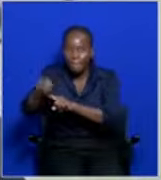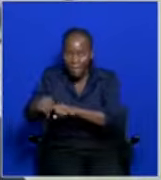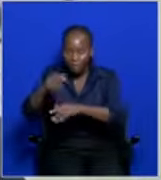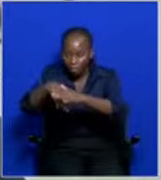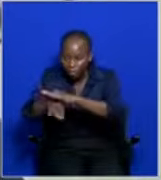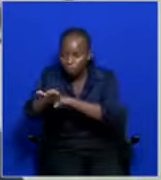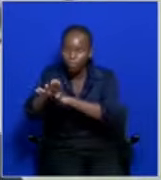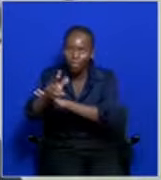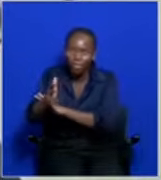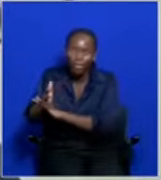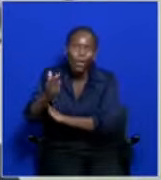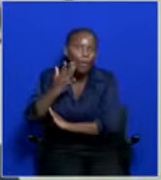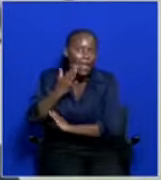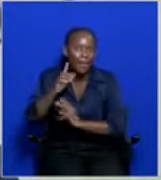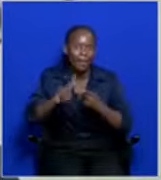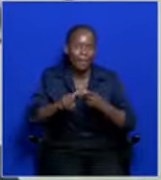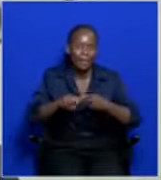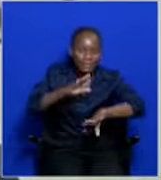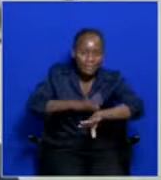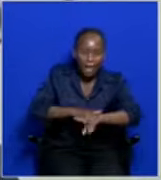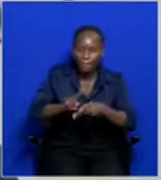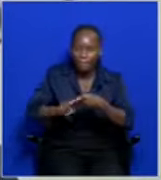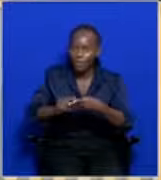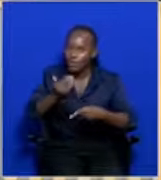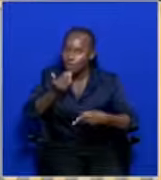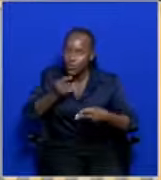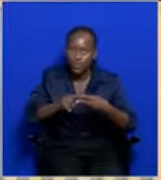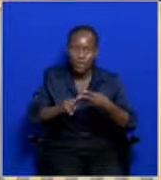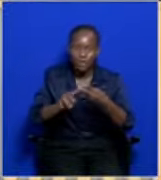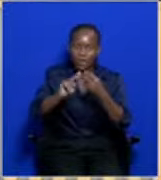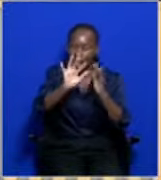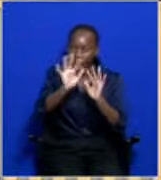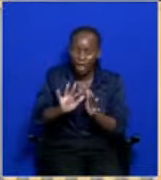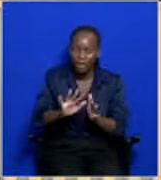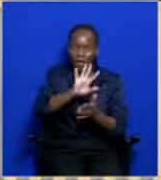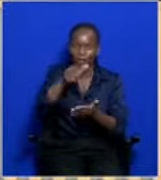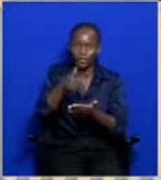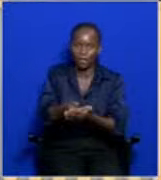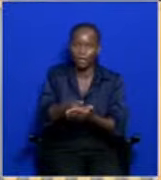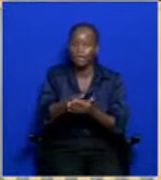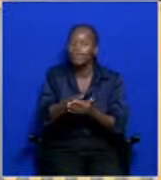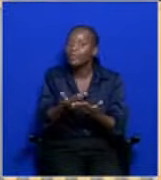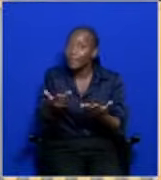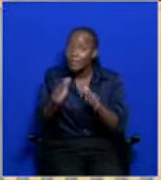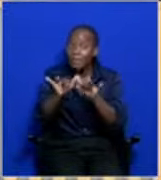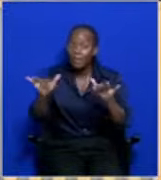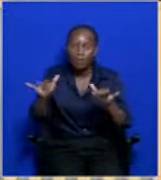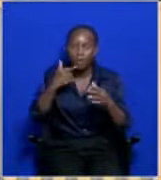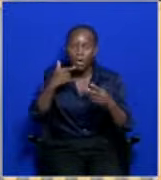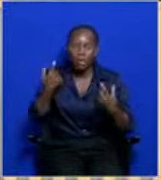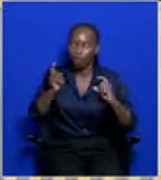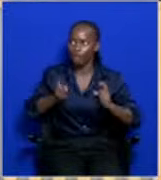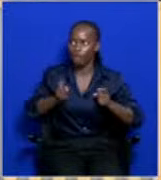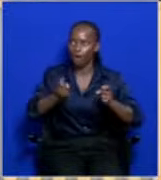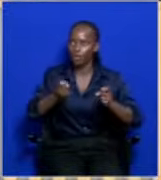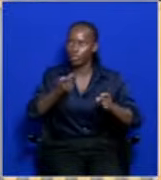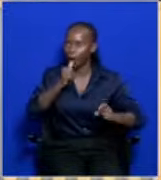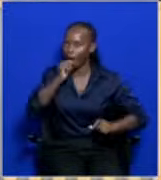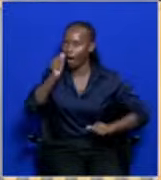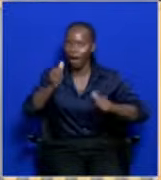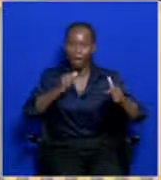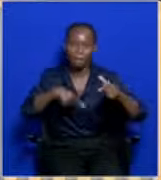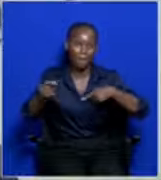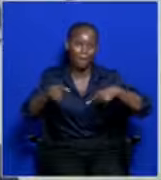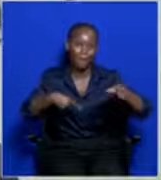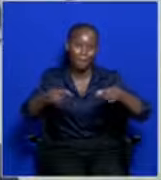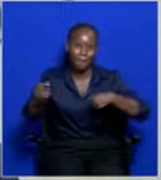hurry. They ran away. So that will have given EMPD something to work